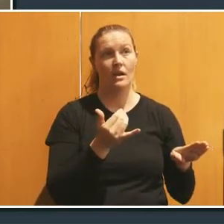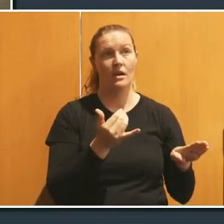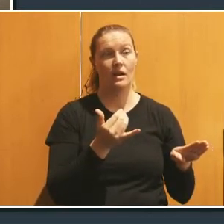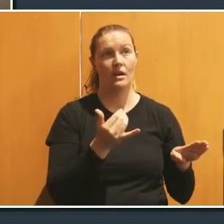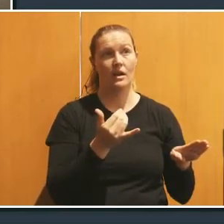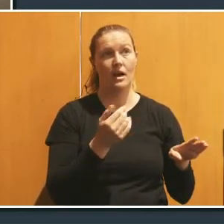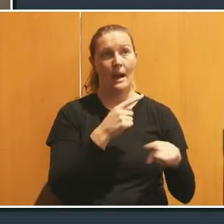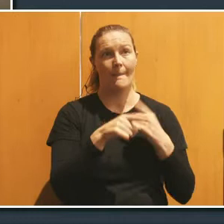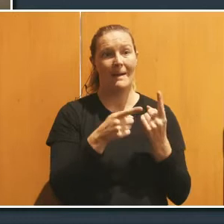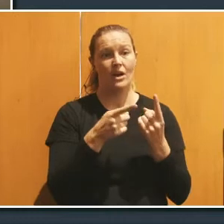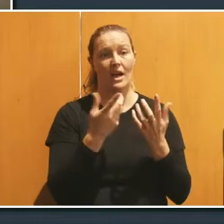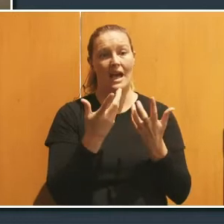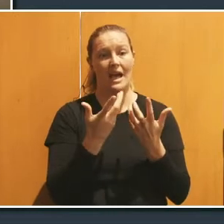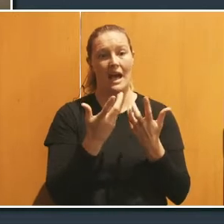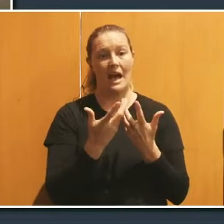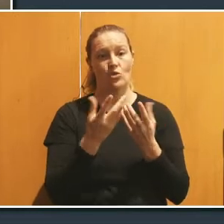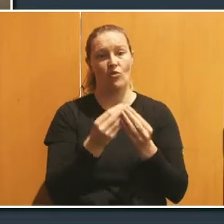how the land is valued?